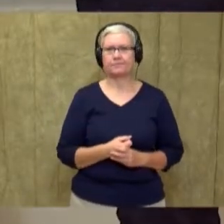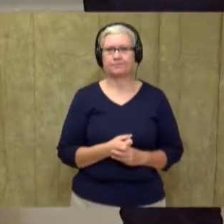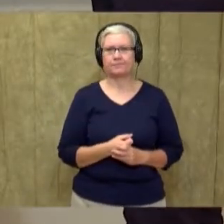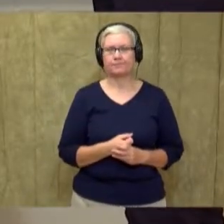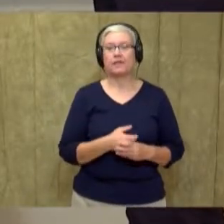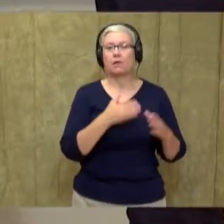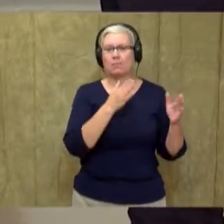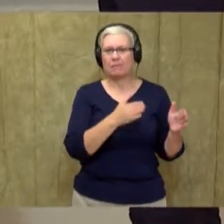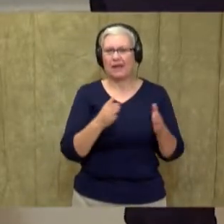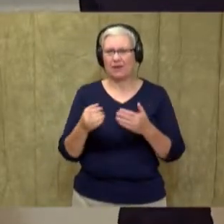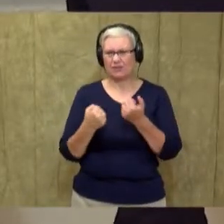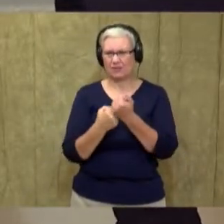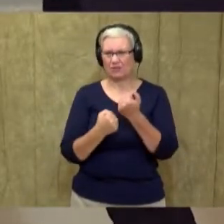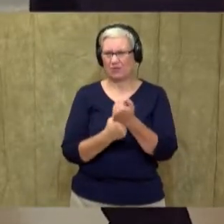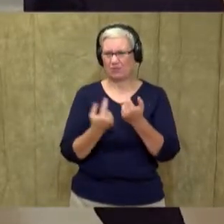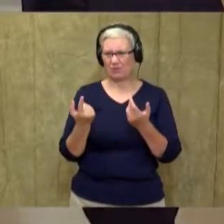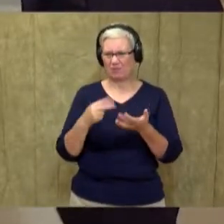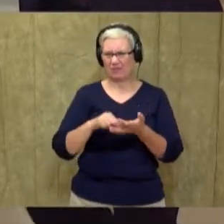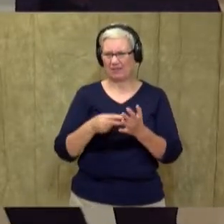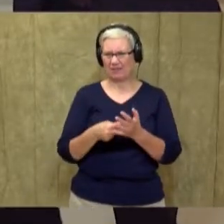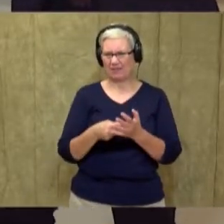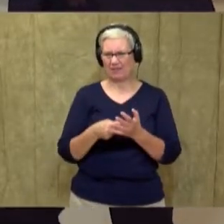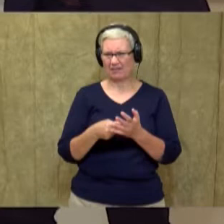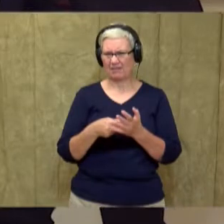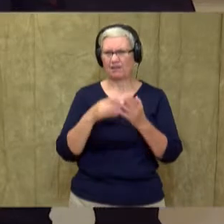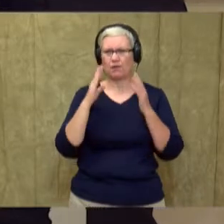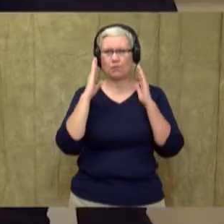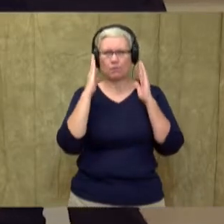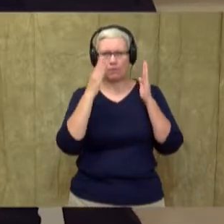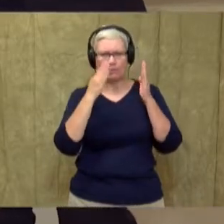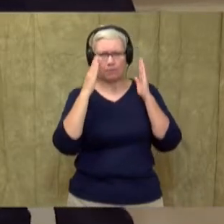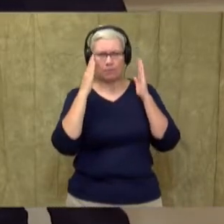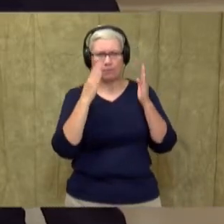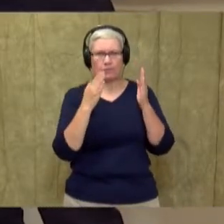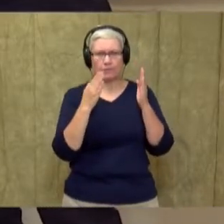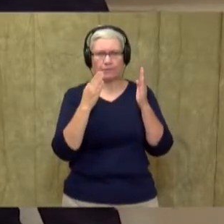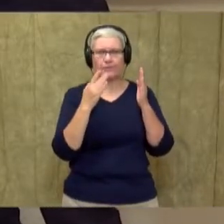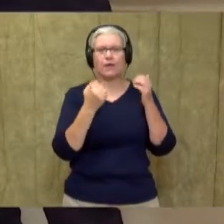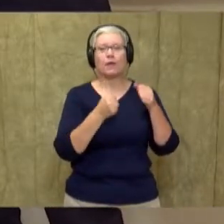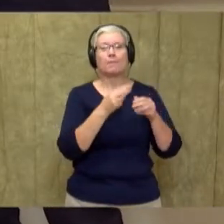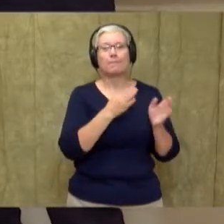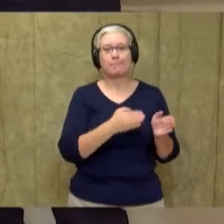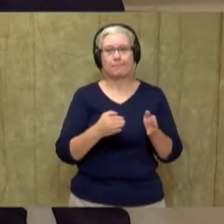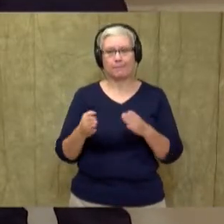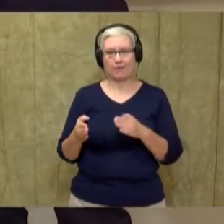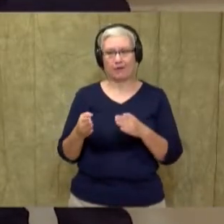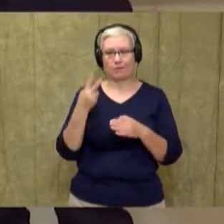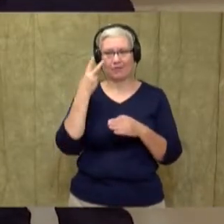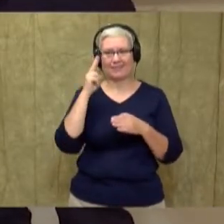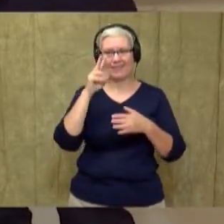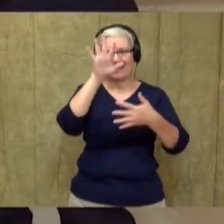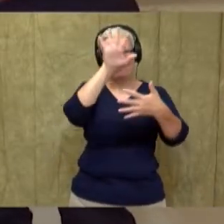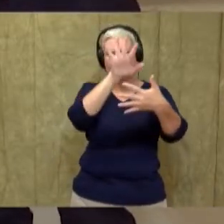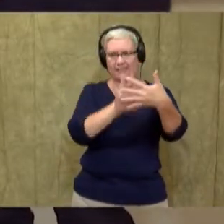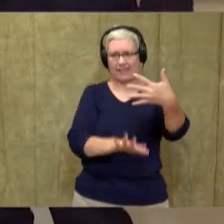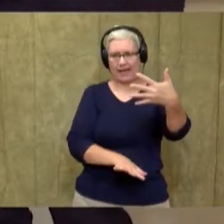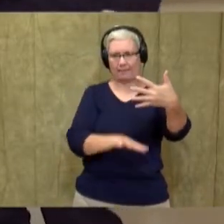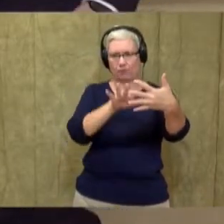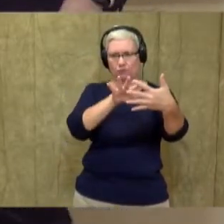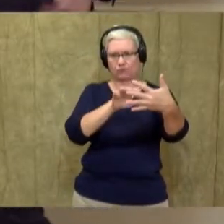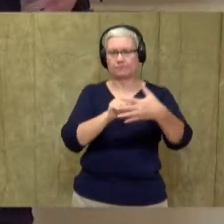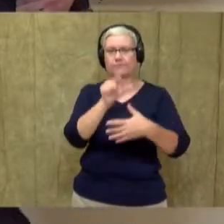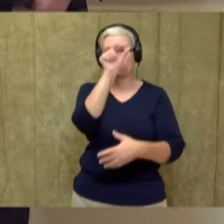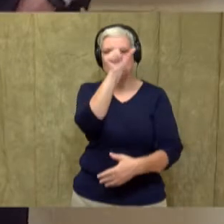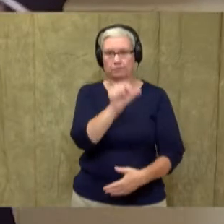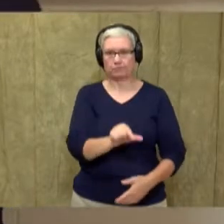looking for patterns and structure, what I want you to pay attention to is what patterns do you notice in the following table of values. So this